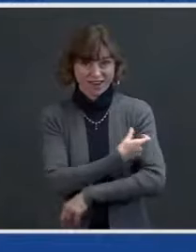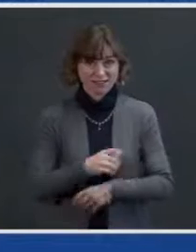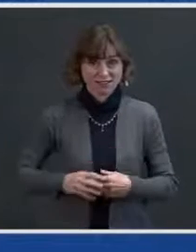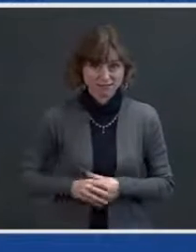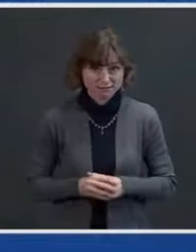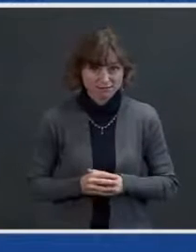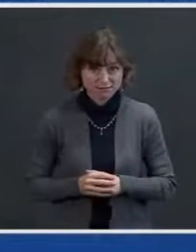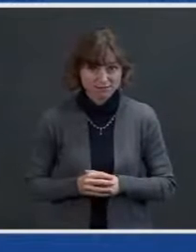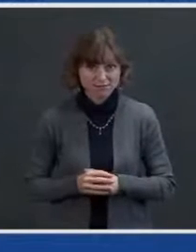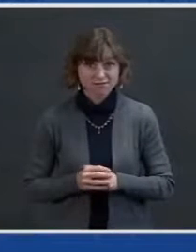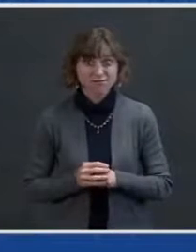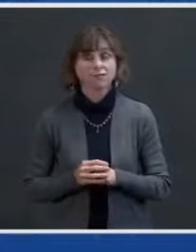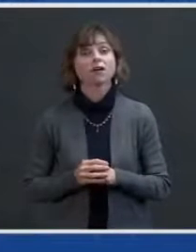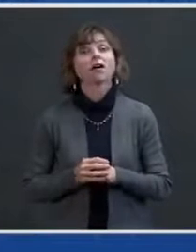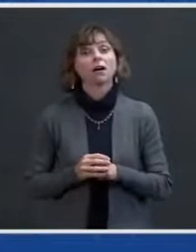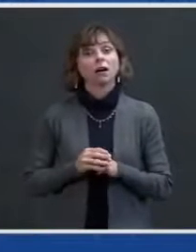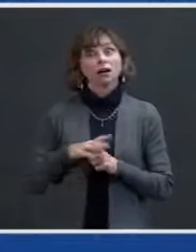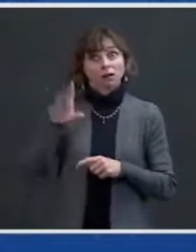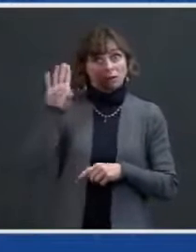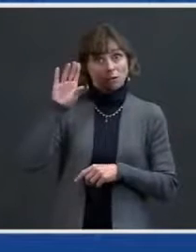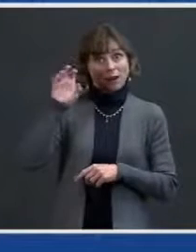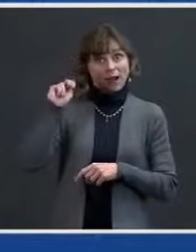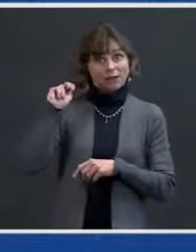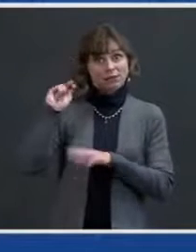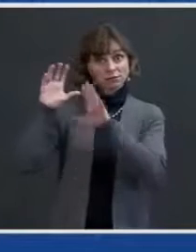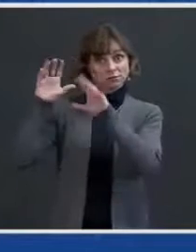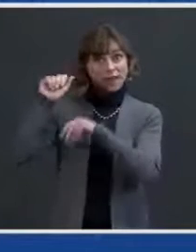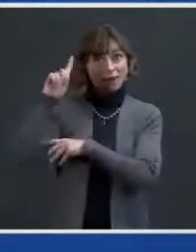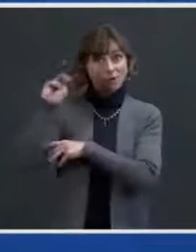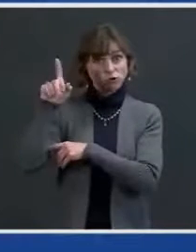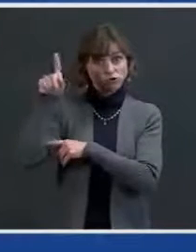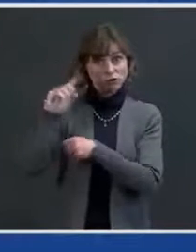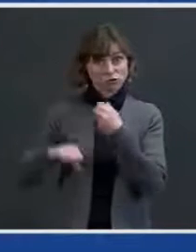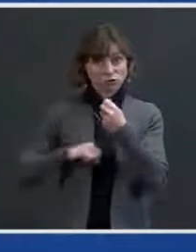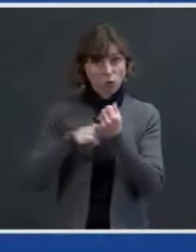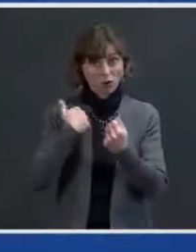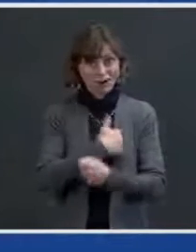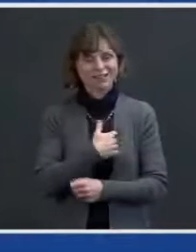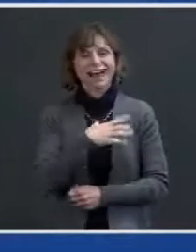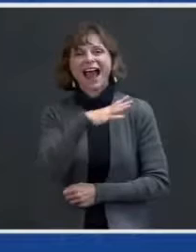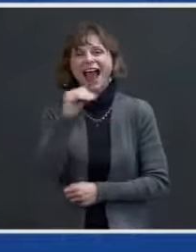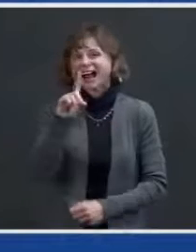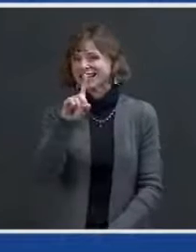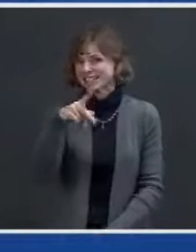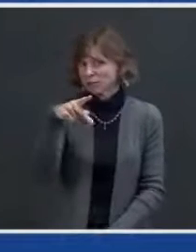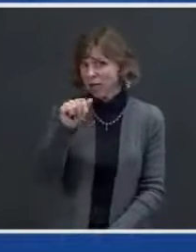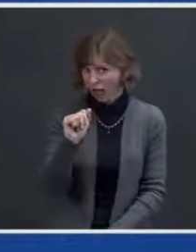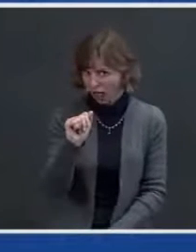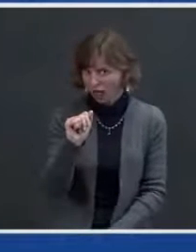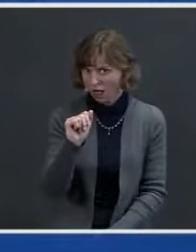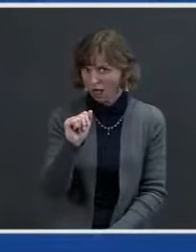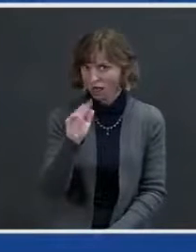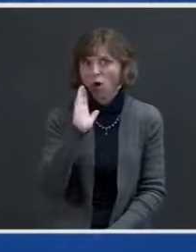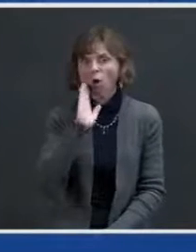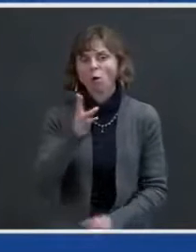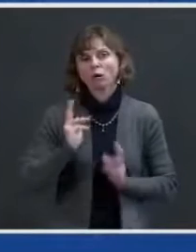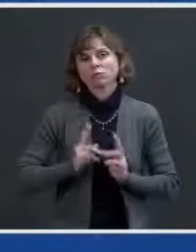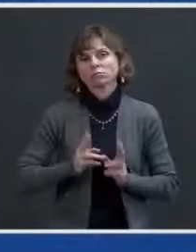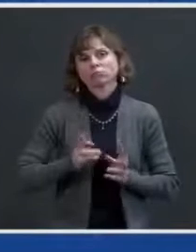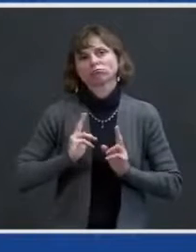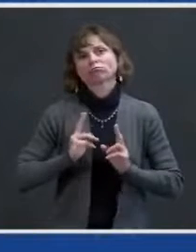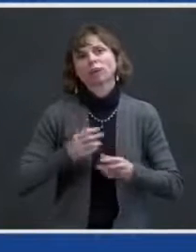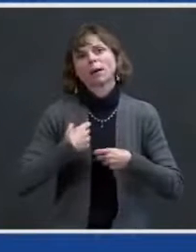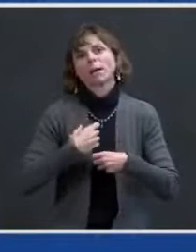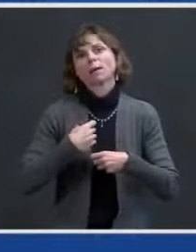With the support of the Biden administration, and specifically the DPA, we will expedite the modification of